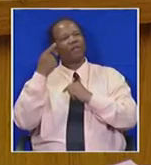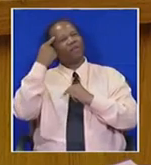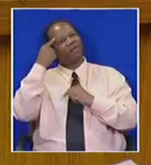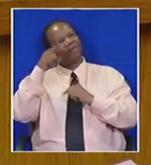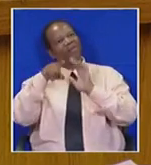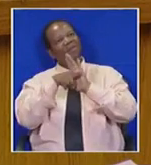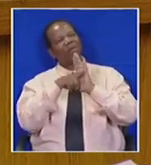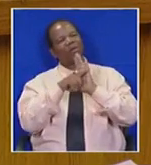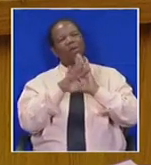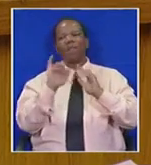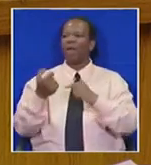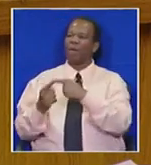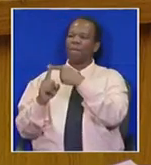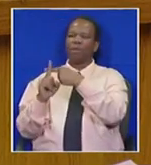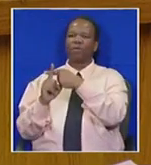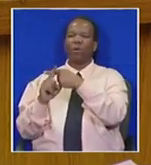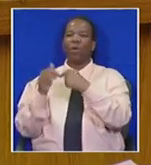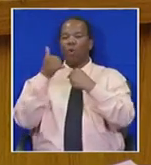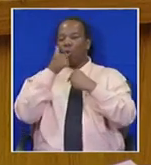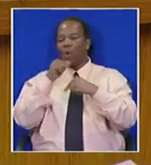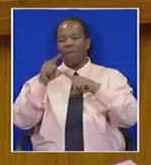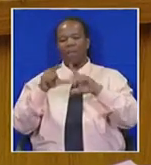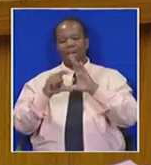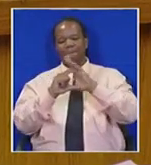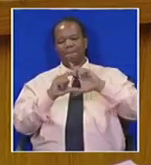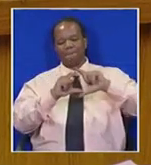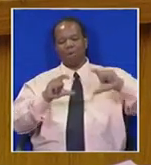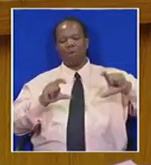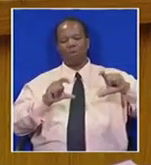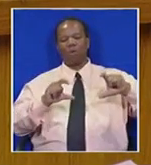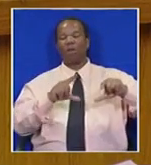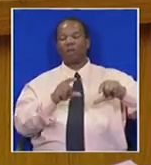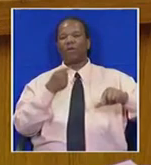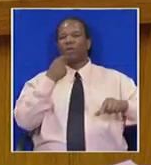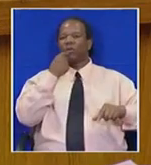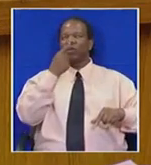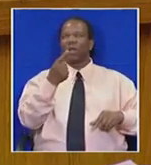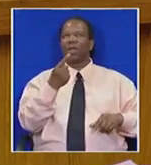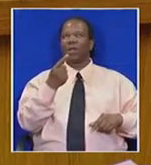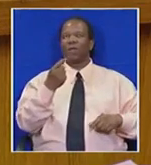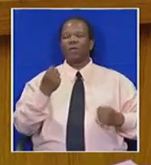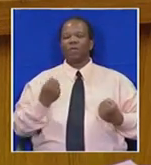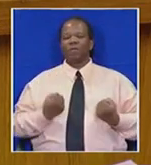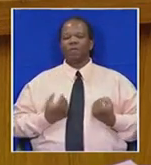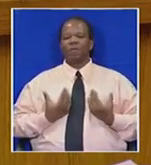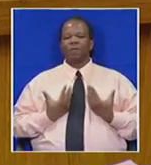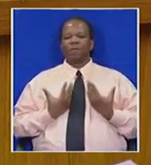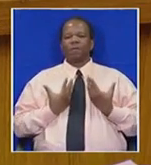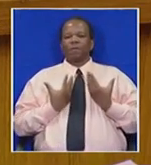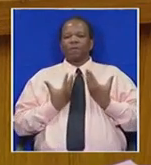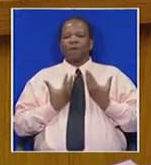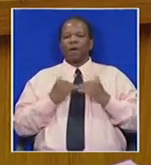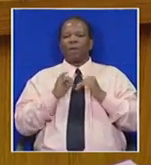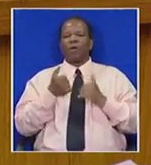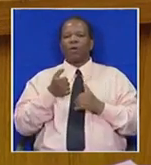Your closing paragraph, as has been mentioned, was singularly touching when you invoked the appropriate message that you borrowed